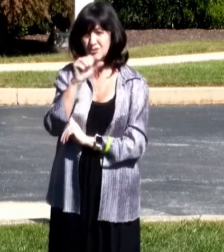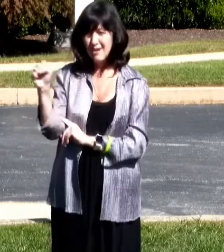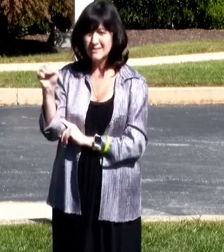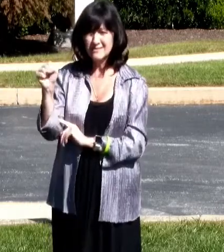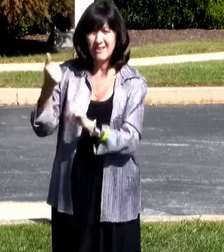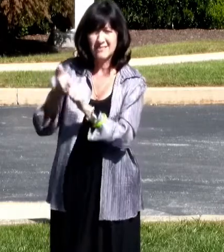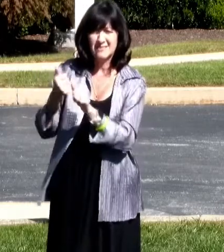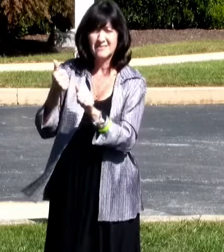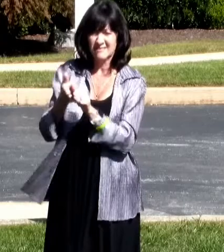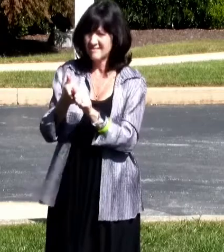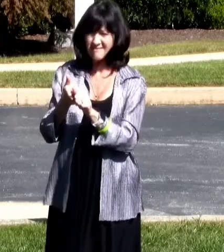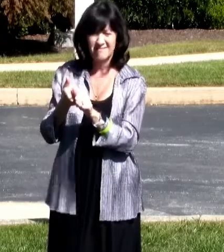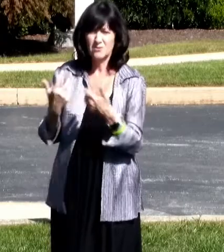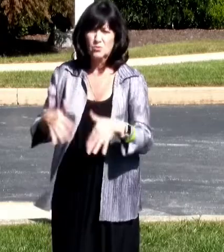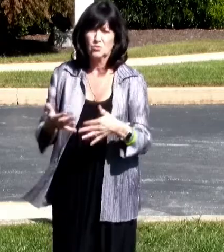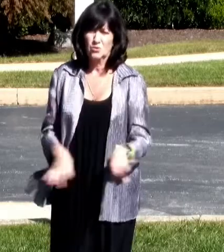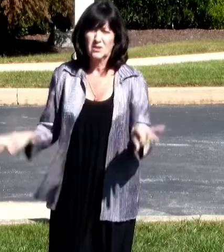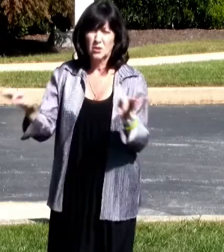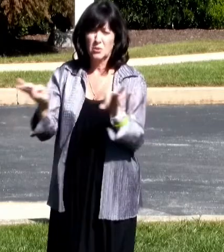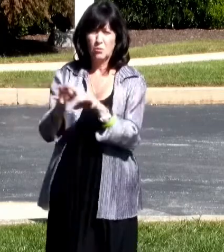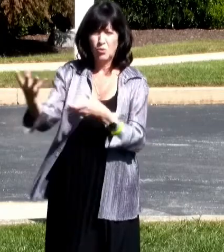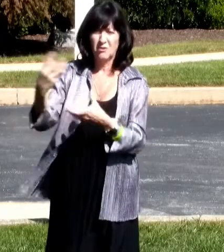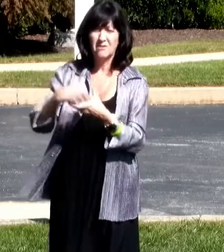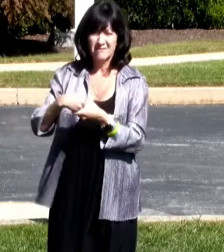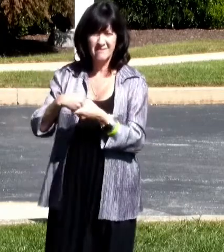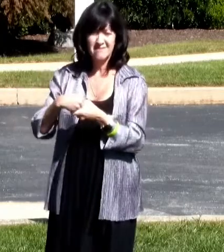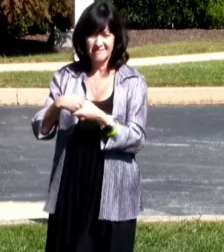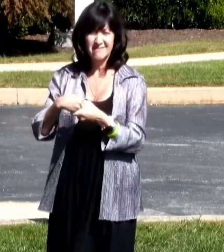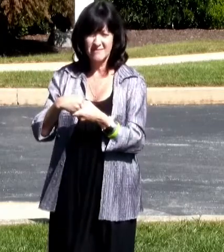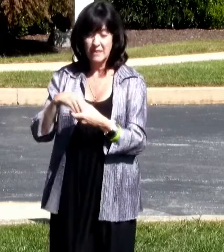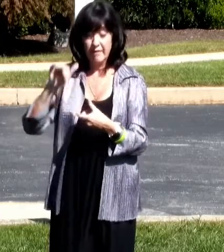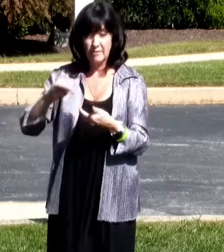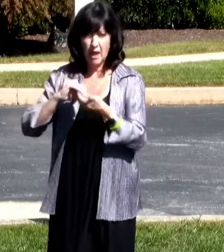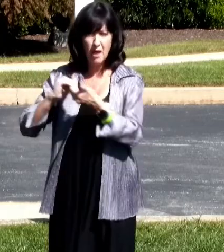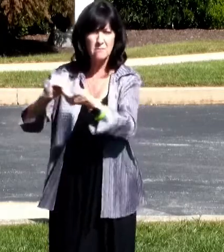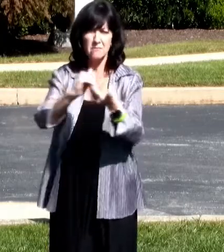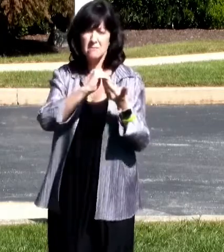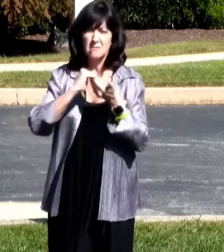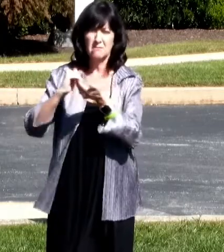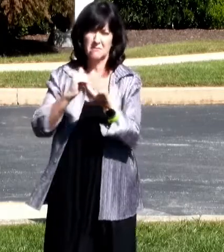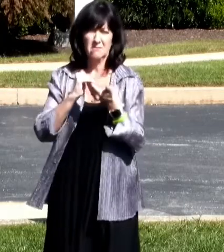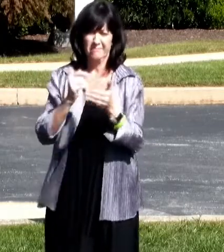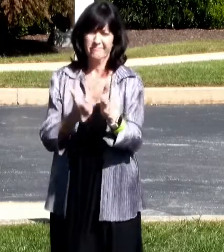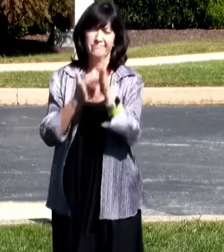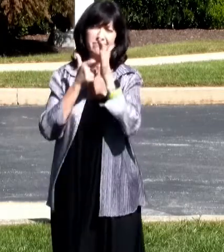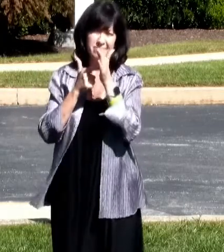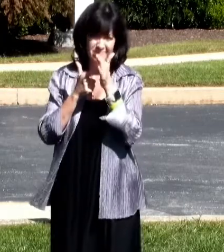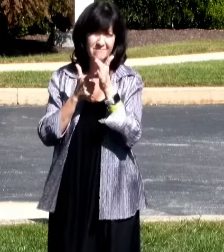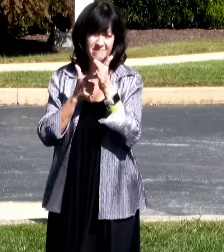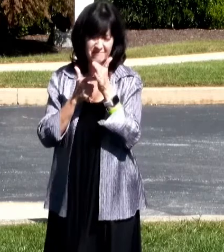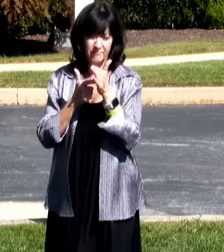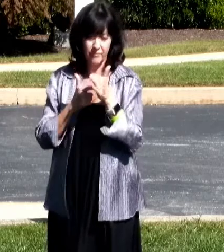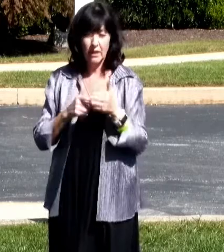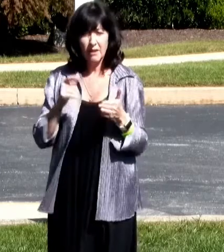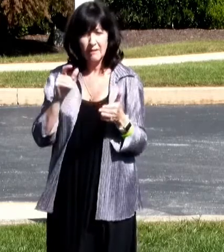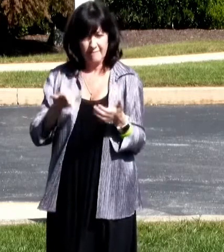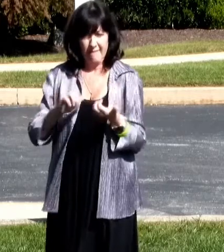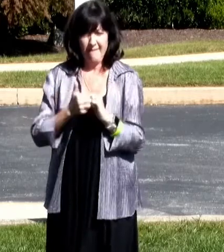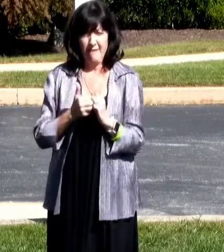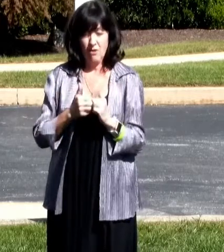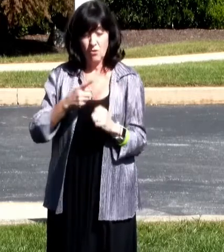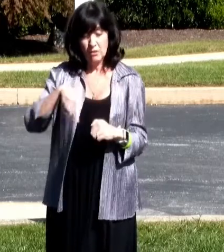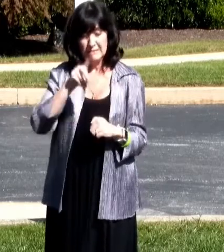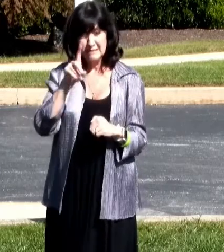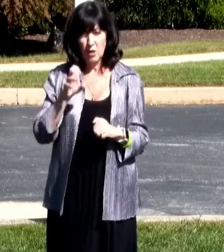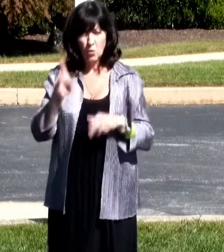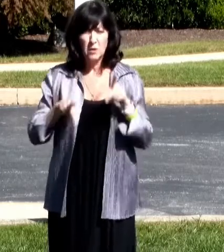partner throughout all of this in making sure that we have got to keep Delawareans healthier on the front end. Commissioner Trinidad